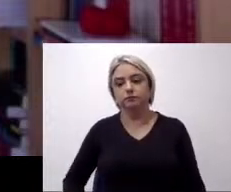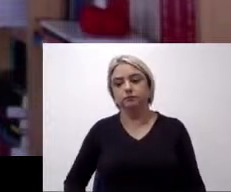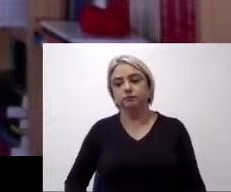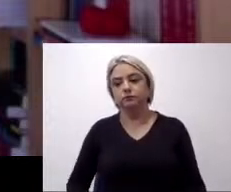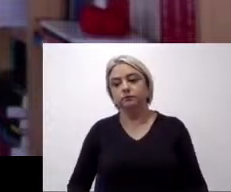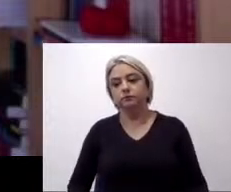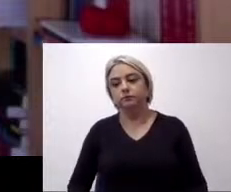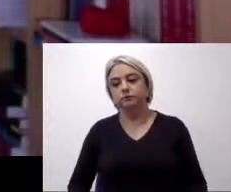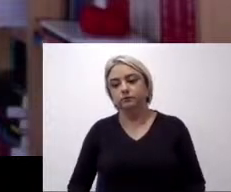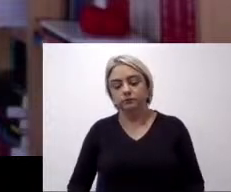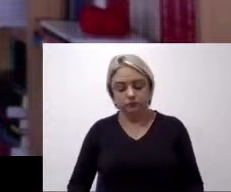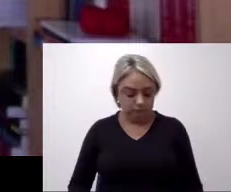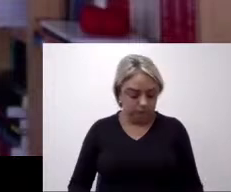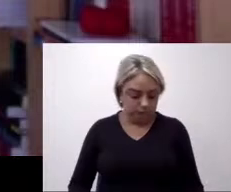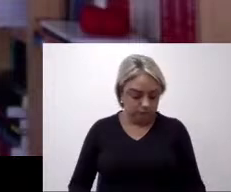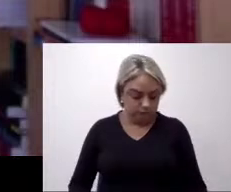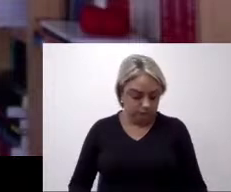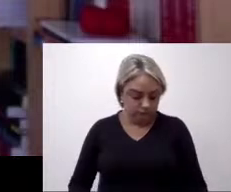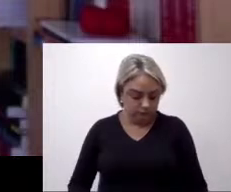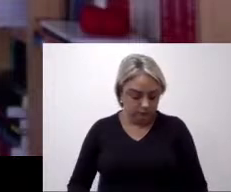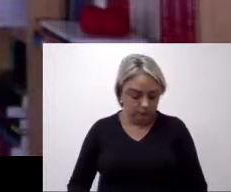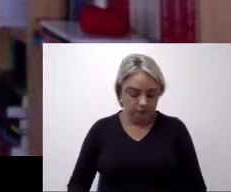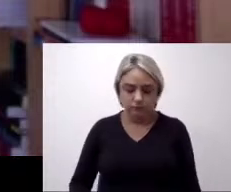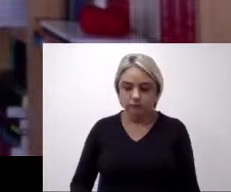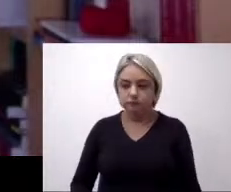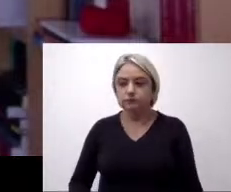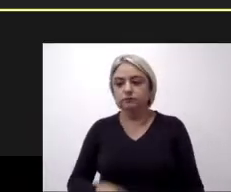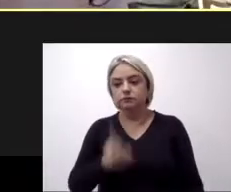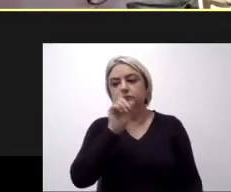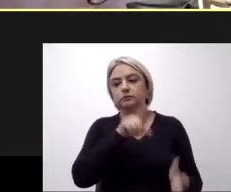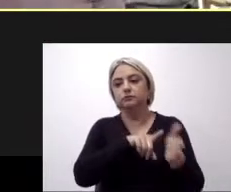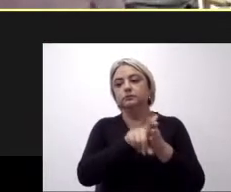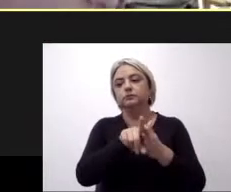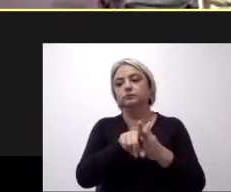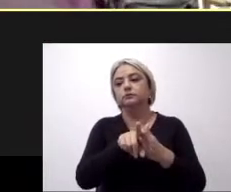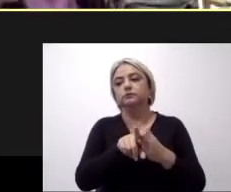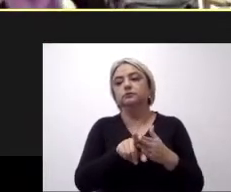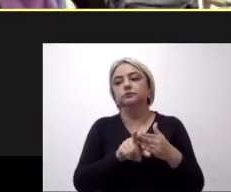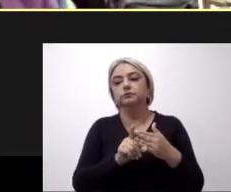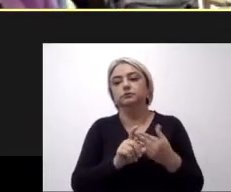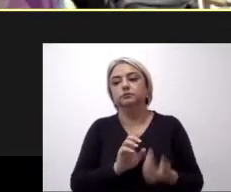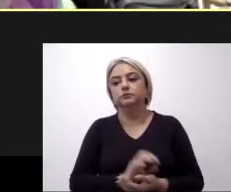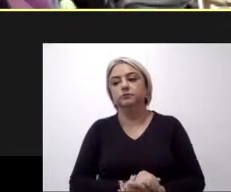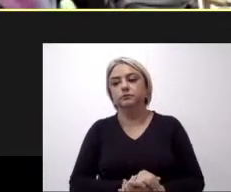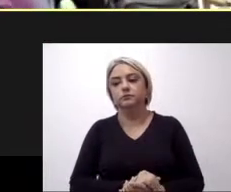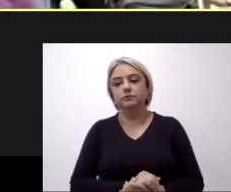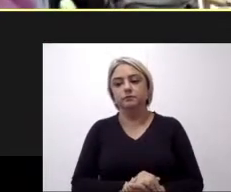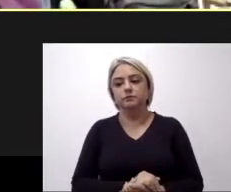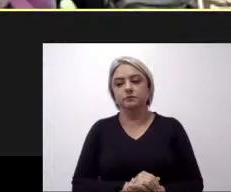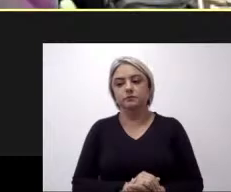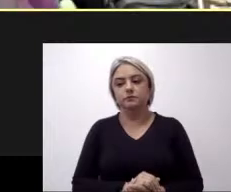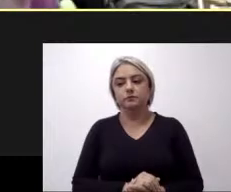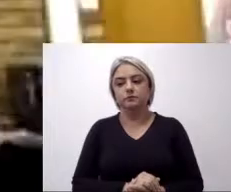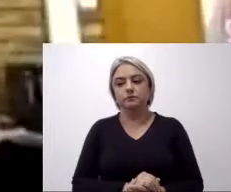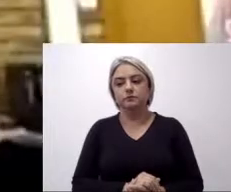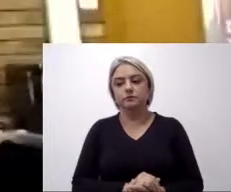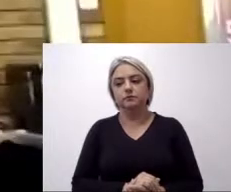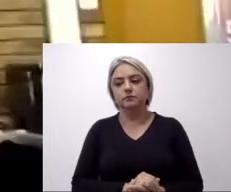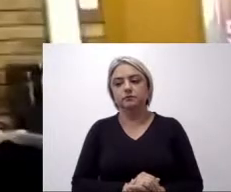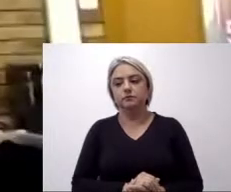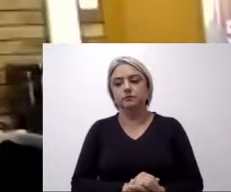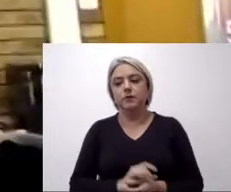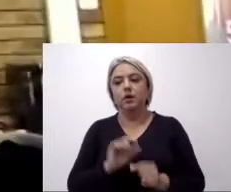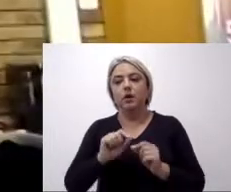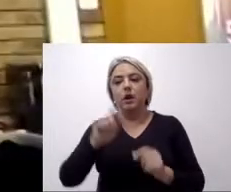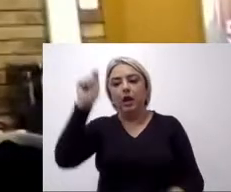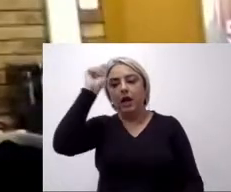for the first question, do I identify relevant actors present in possible correlation during agenda setting